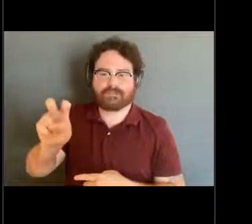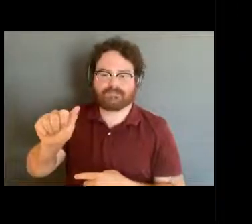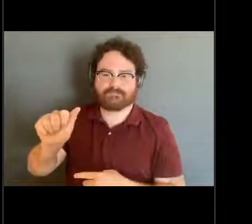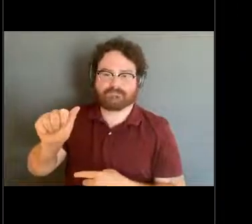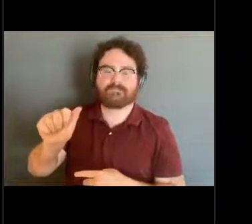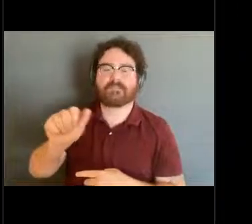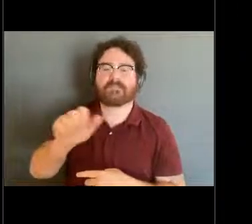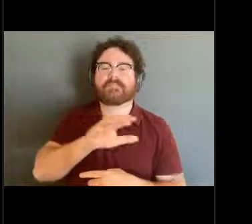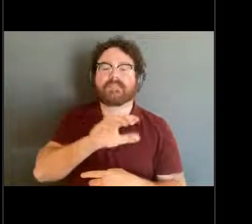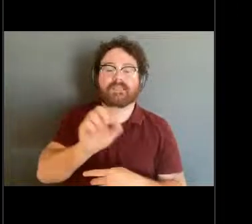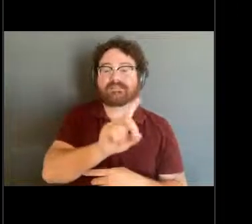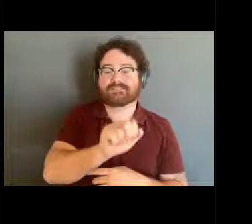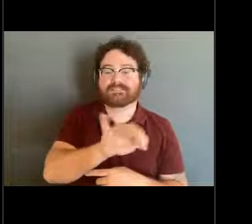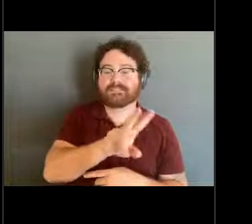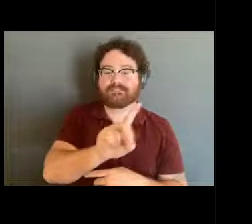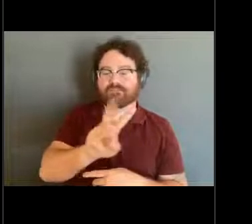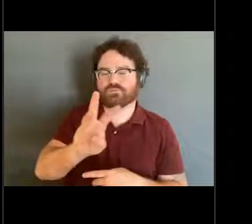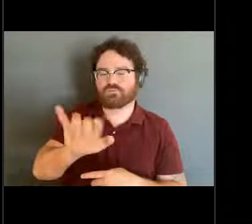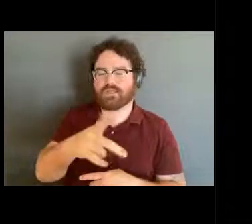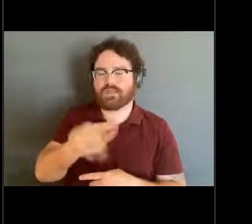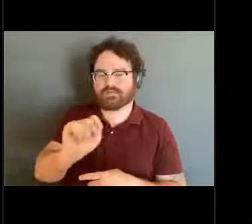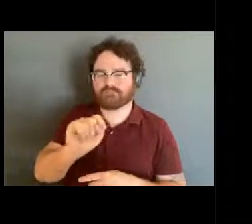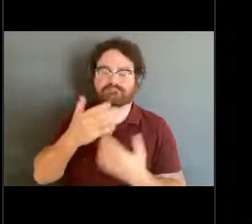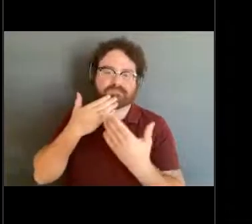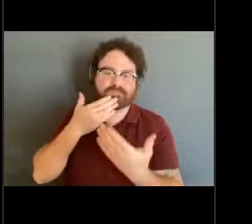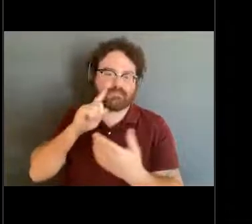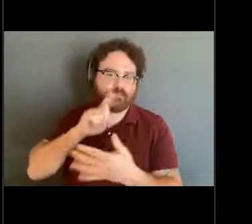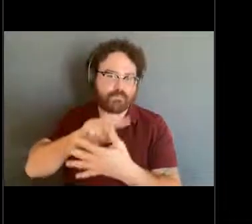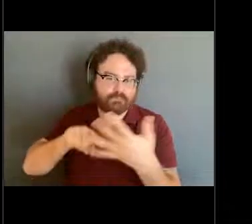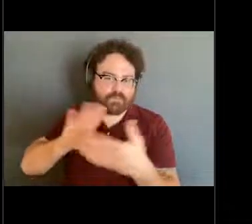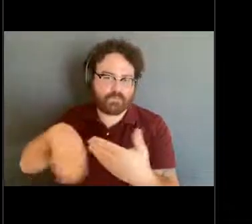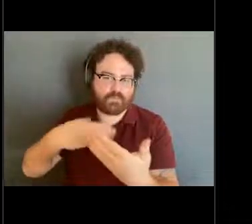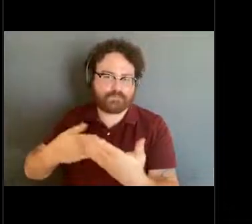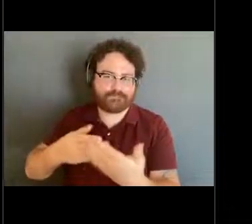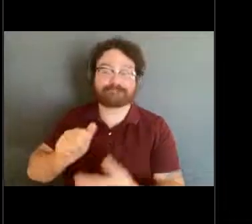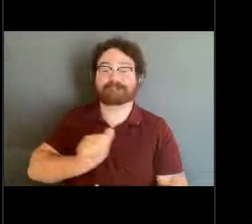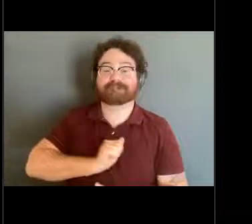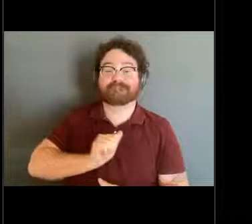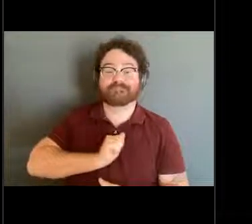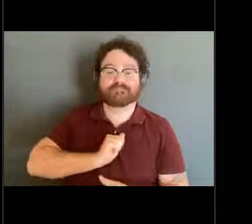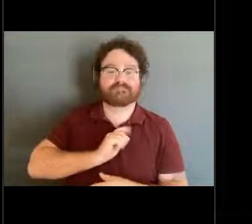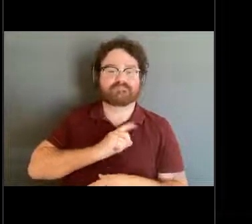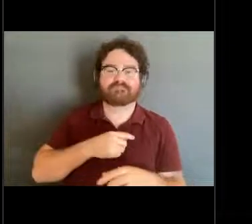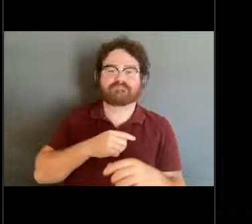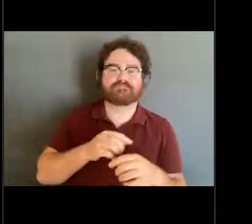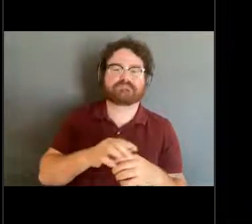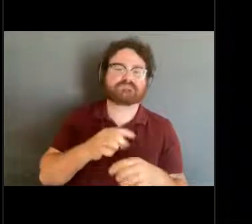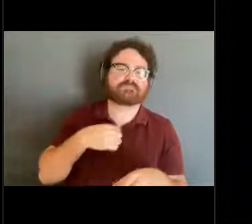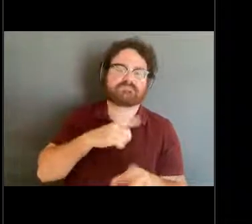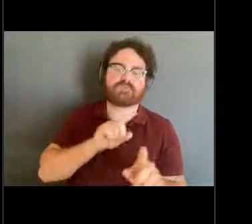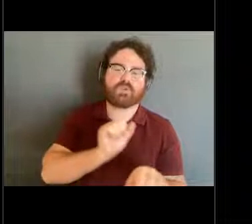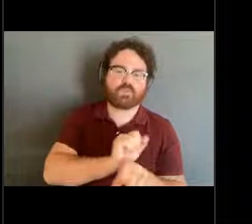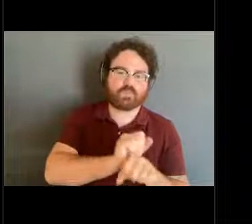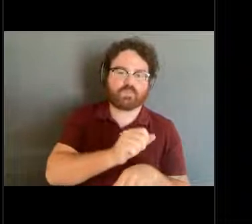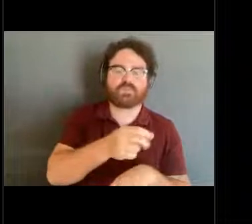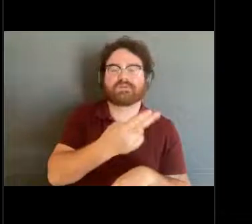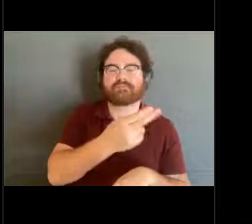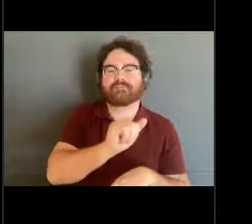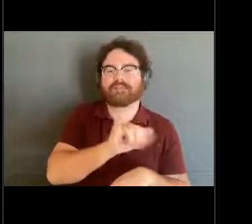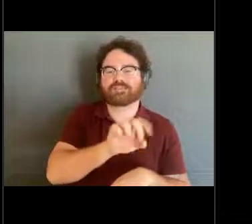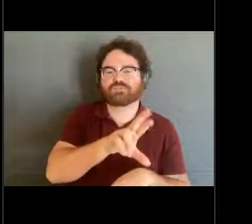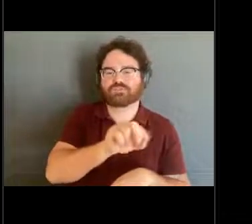Wright from the University of Michigan, Ann Arbor. Myself is just an ice and hydrodynamic modeler, and this work could not